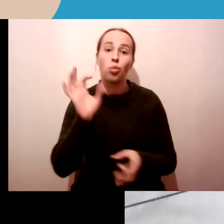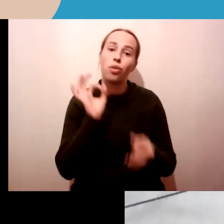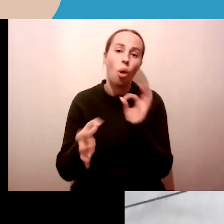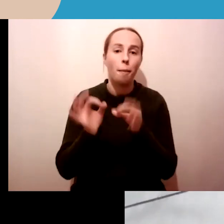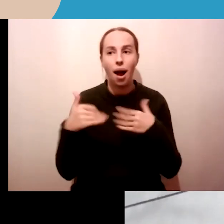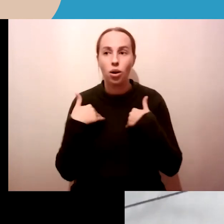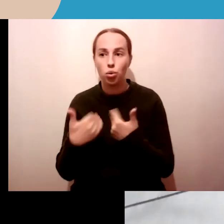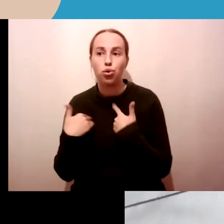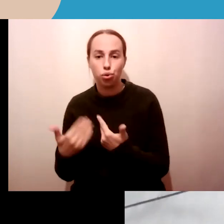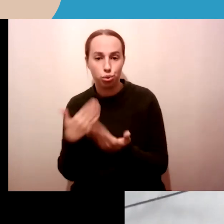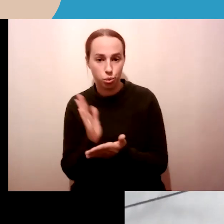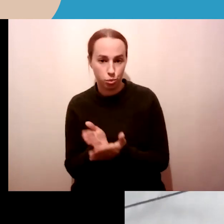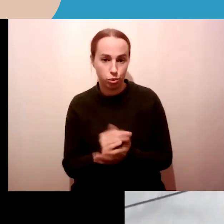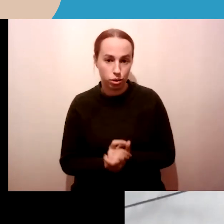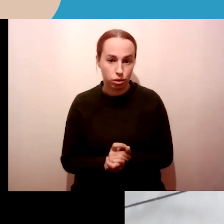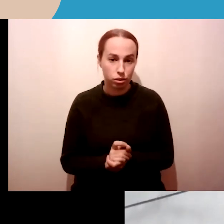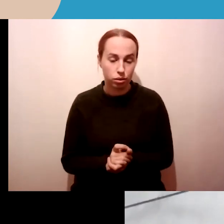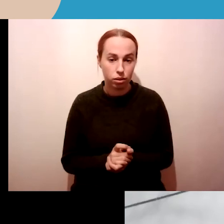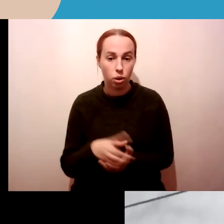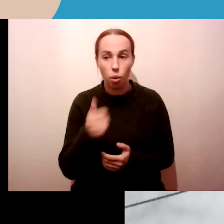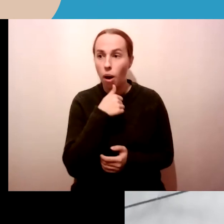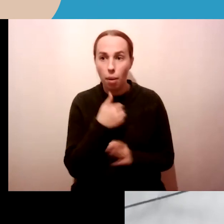it may be very difficult.